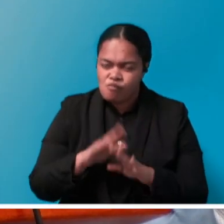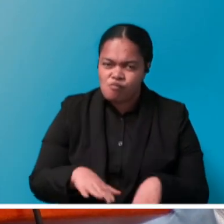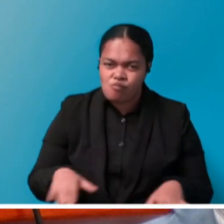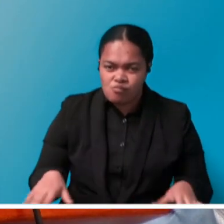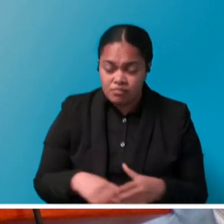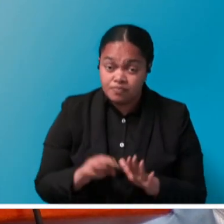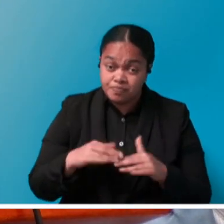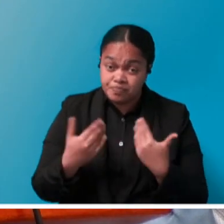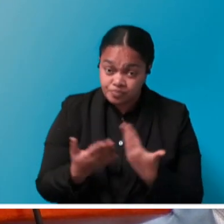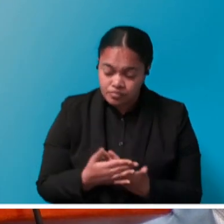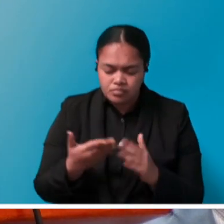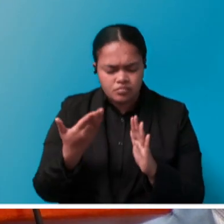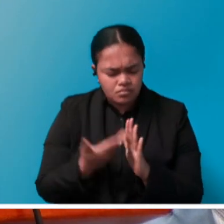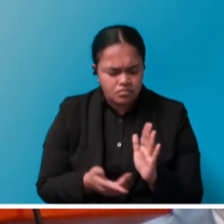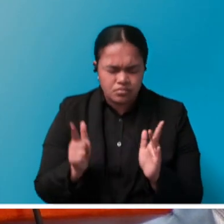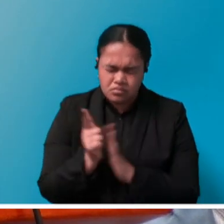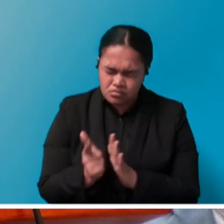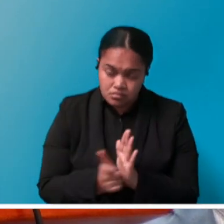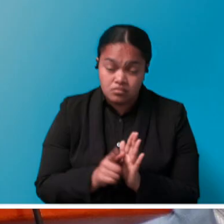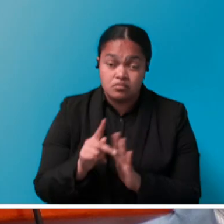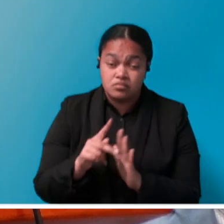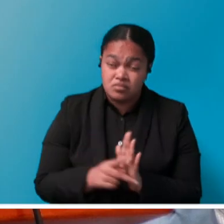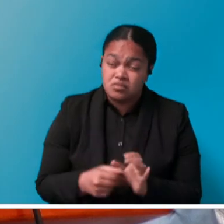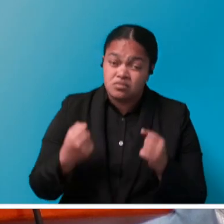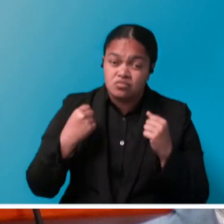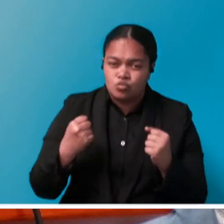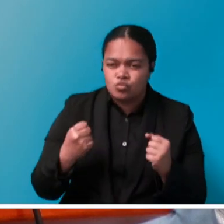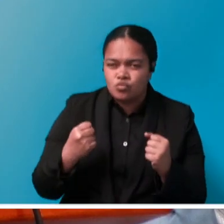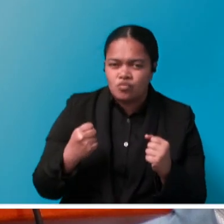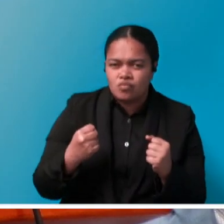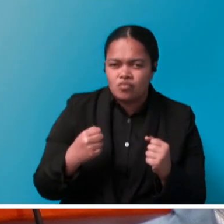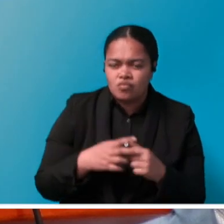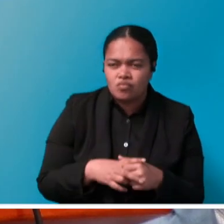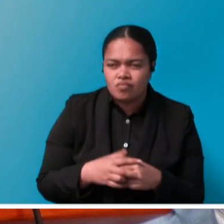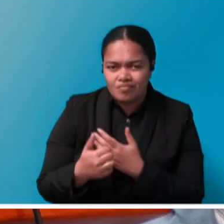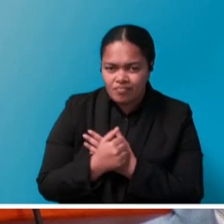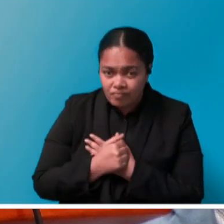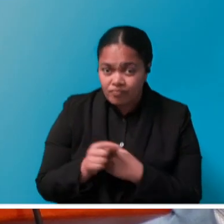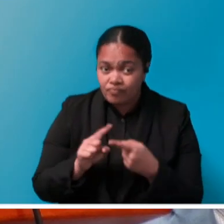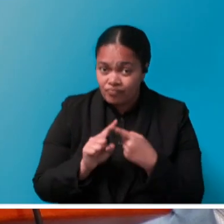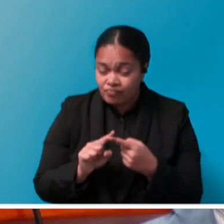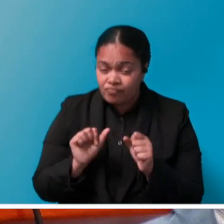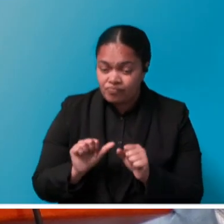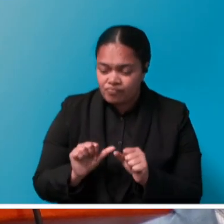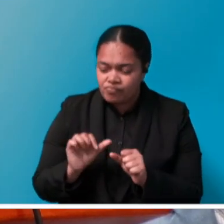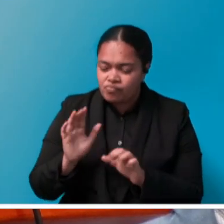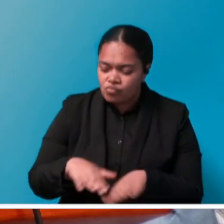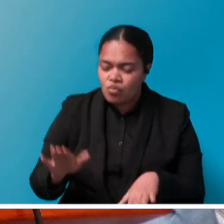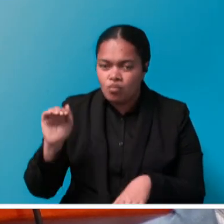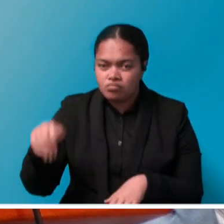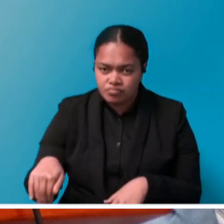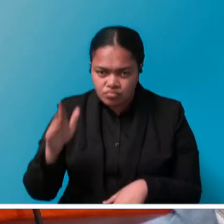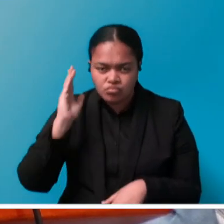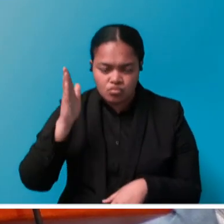Together, these laws and this policy forms a strong safety net, one that should protect children at home, in school, in